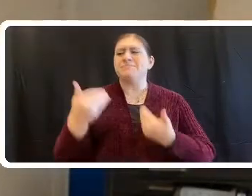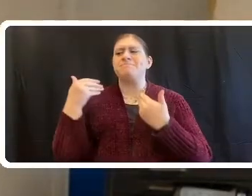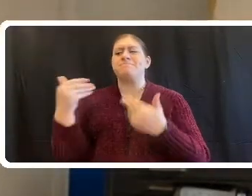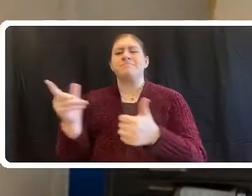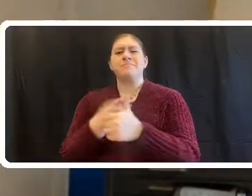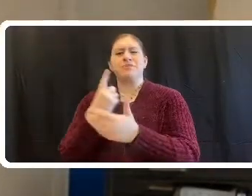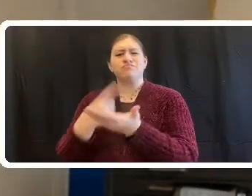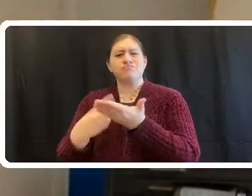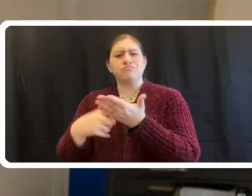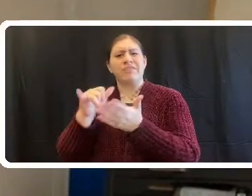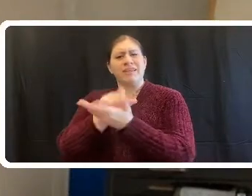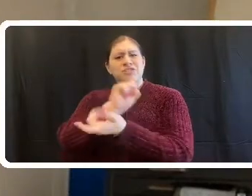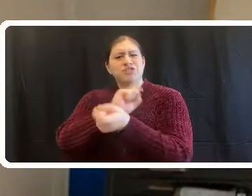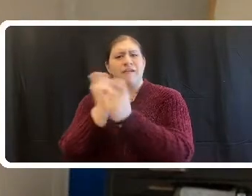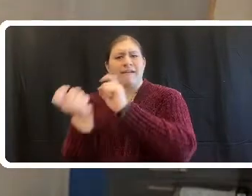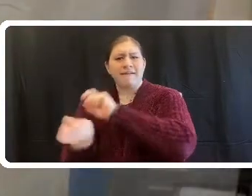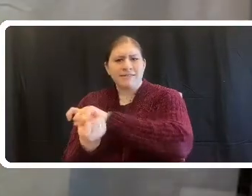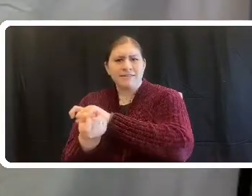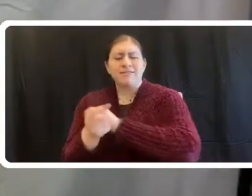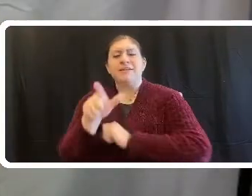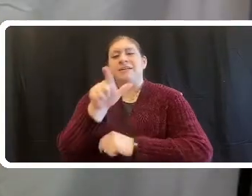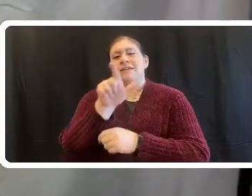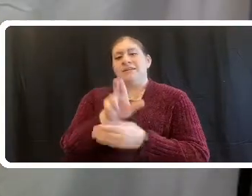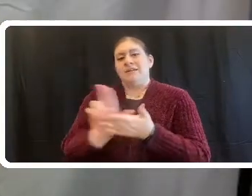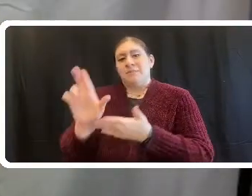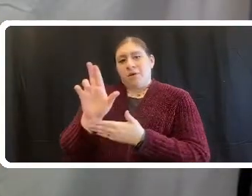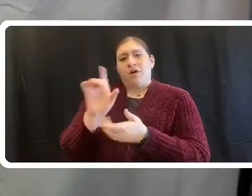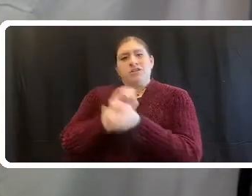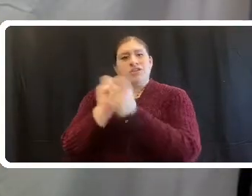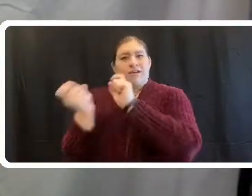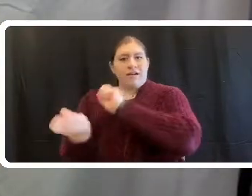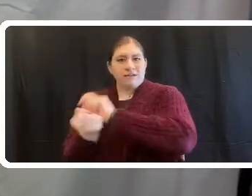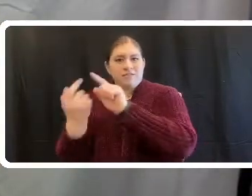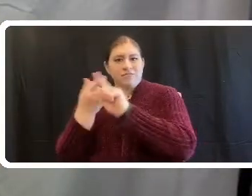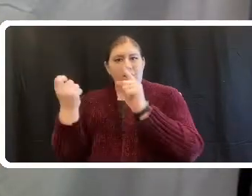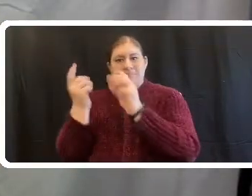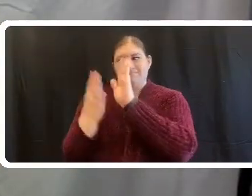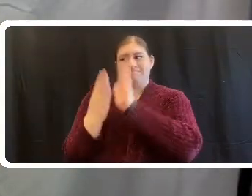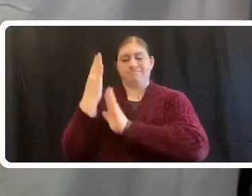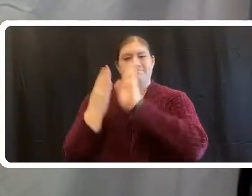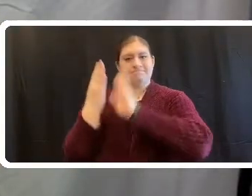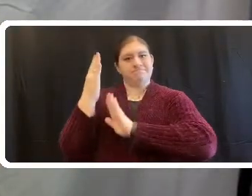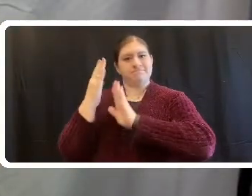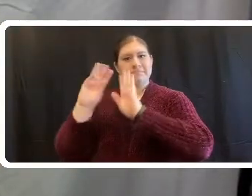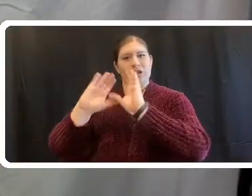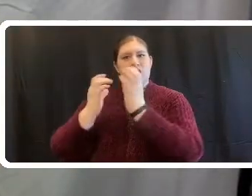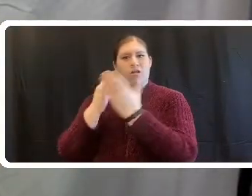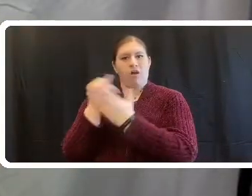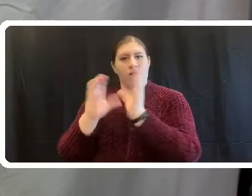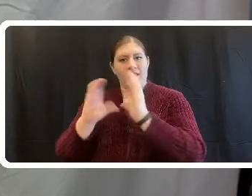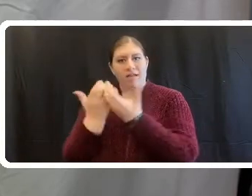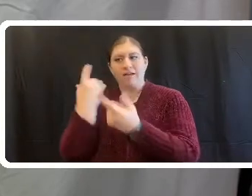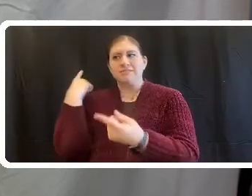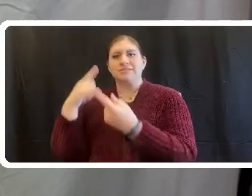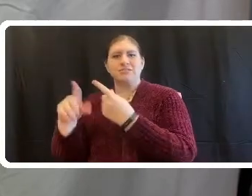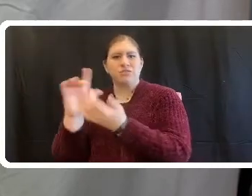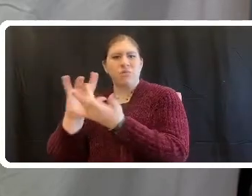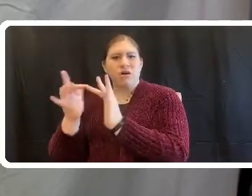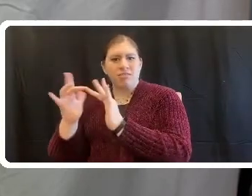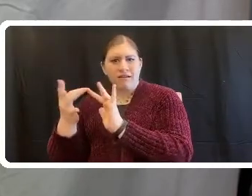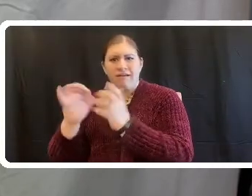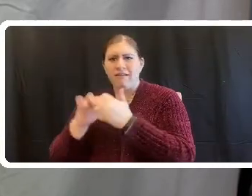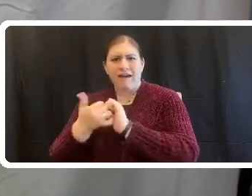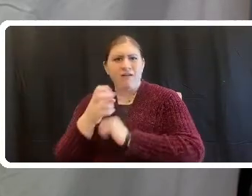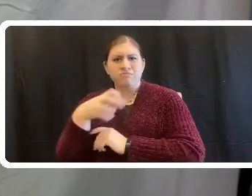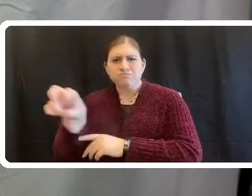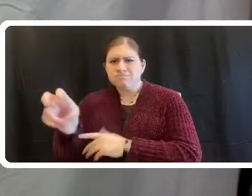about this transition, LU's transition from the face-to-face art classes to the online platform.